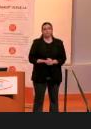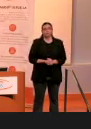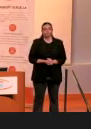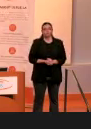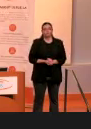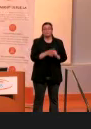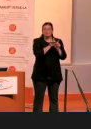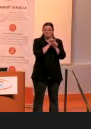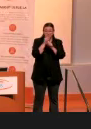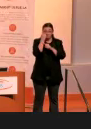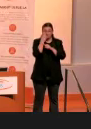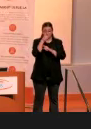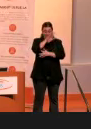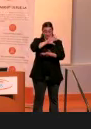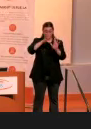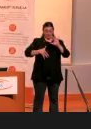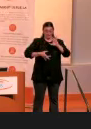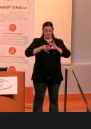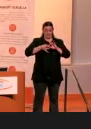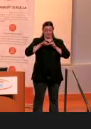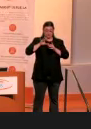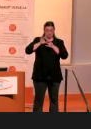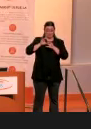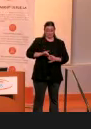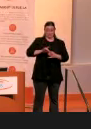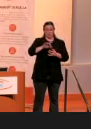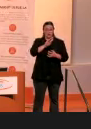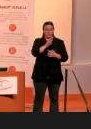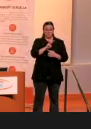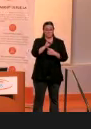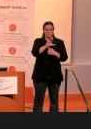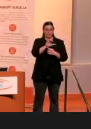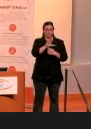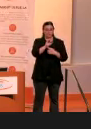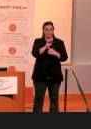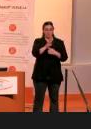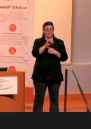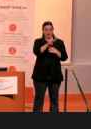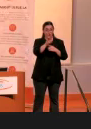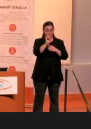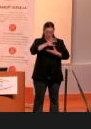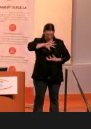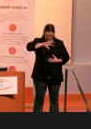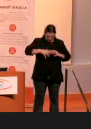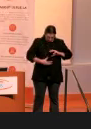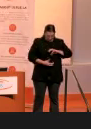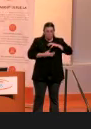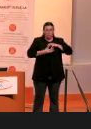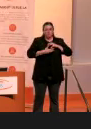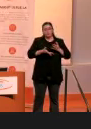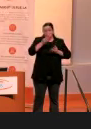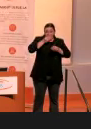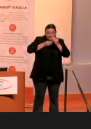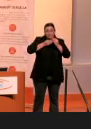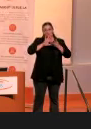aspect of environmental associations is what we call the microbiome or diet. So some of the factors